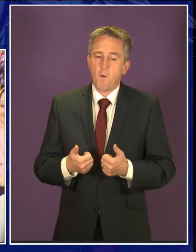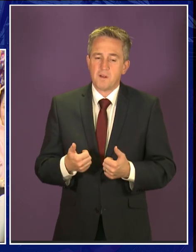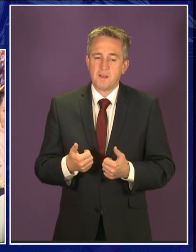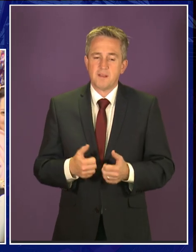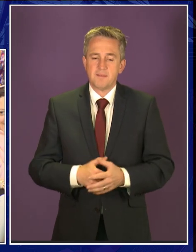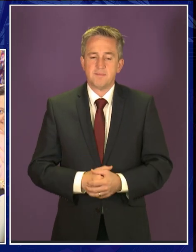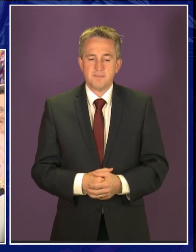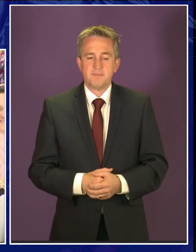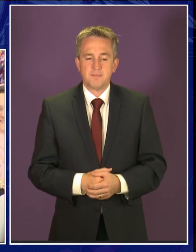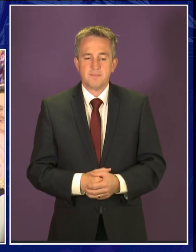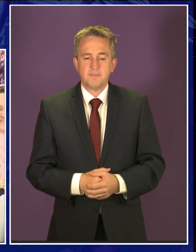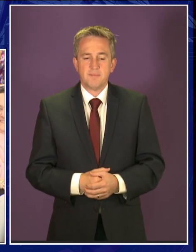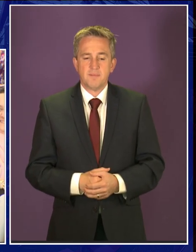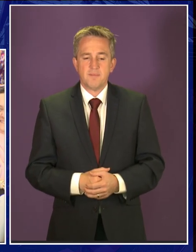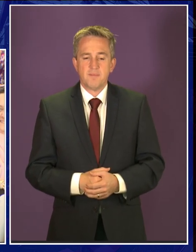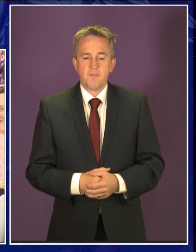So,